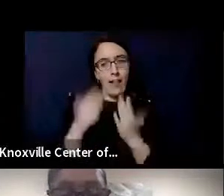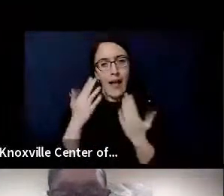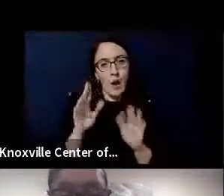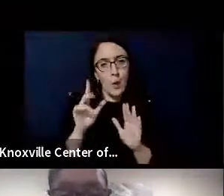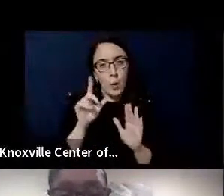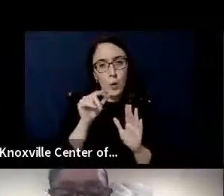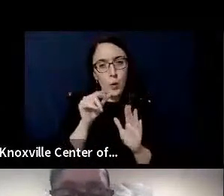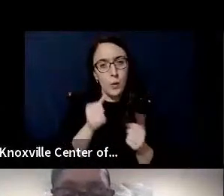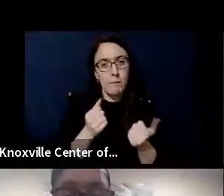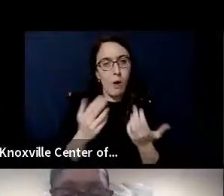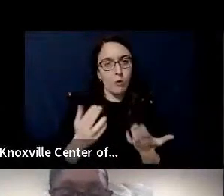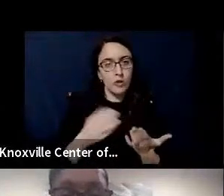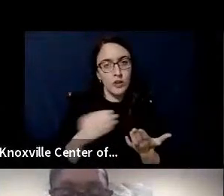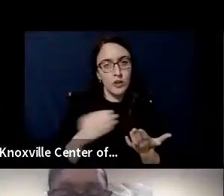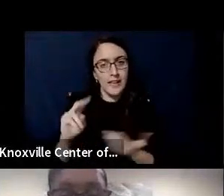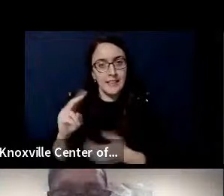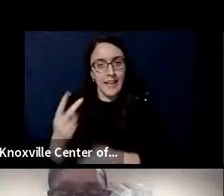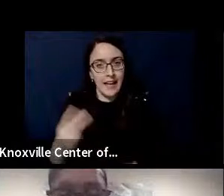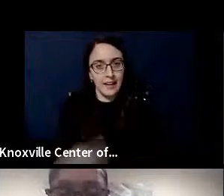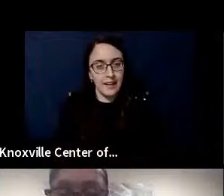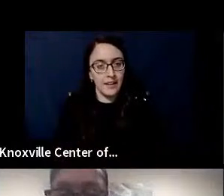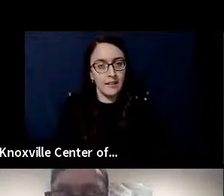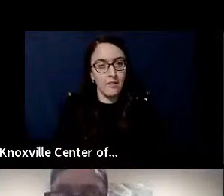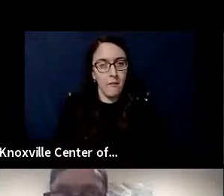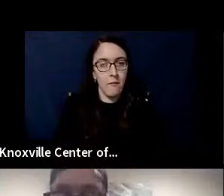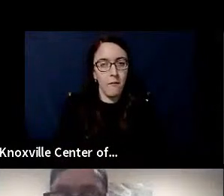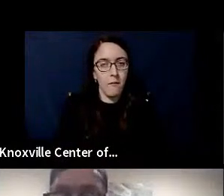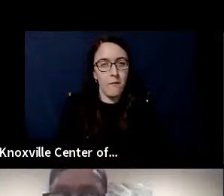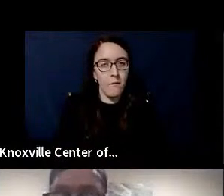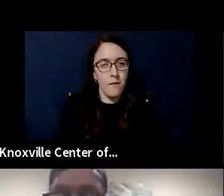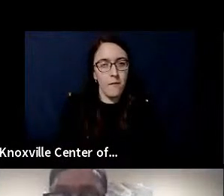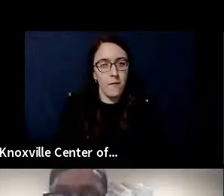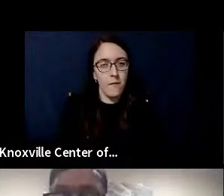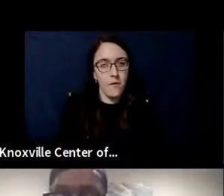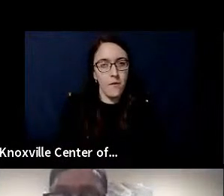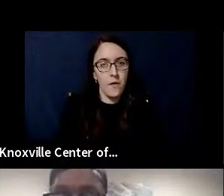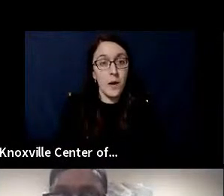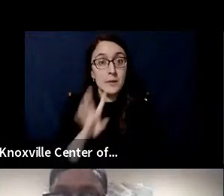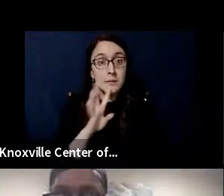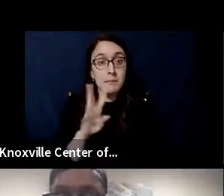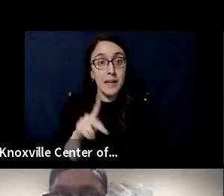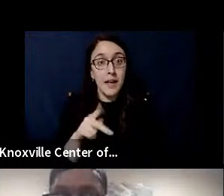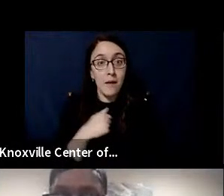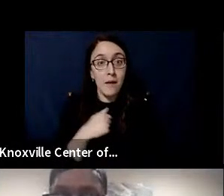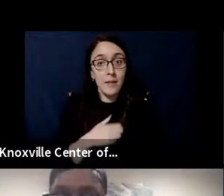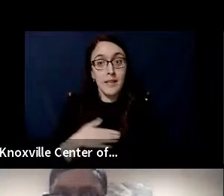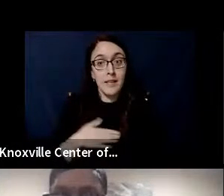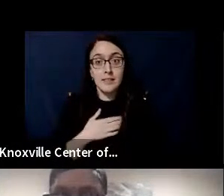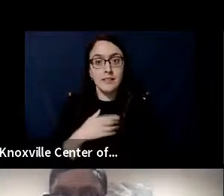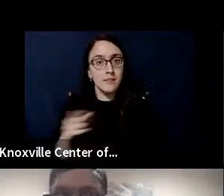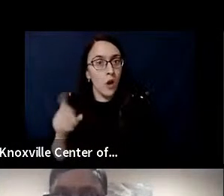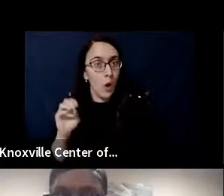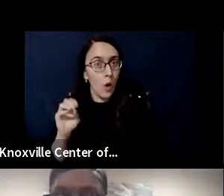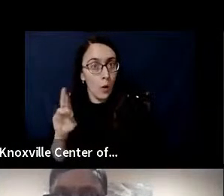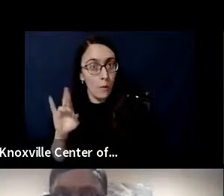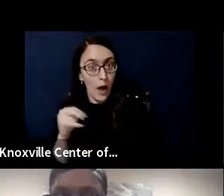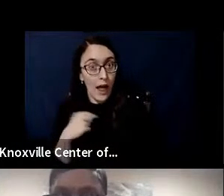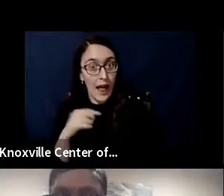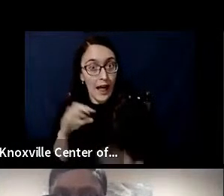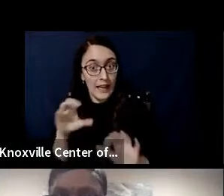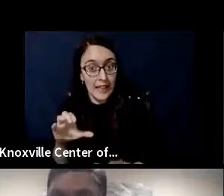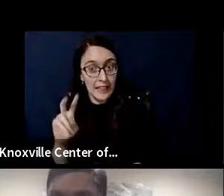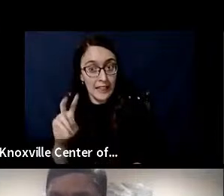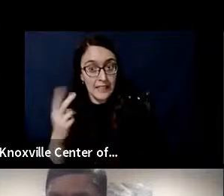people who made the motion and seconded. Speak up, please. I did the second, I believe, I did. and I